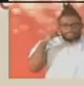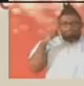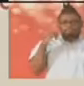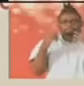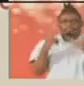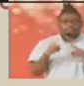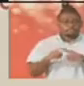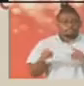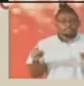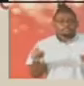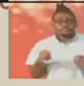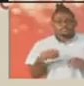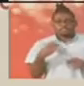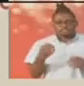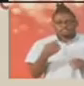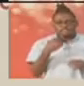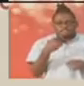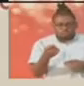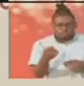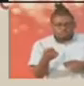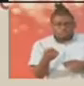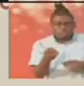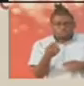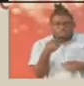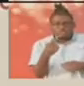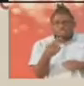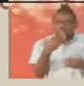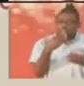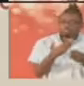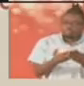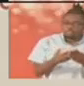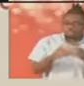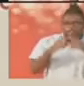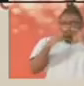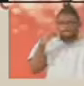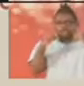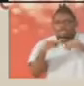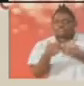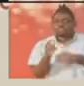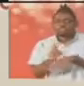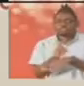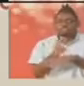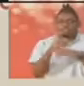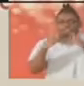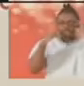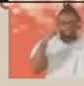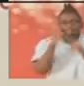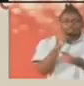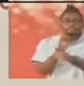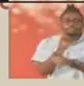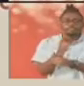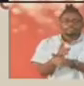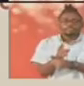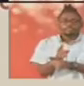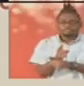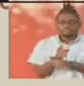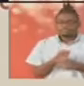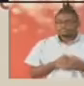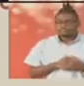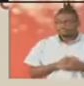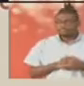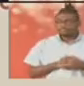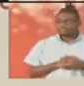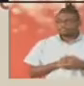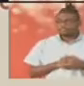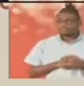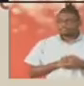to mention good masks, bad masks, how to wear your mask. Medical mask or surgical mask, like what you would have seen me